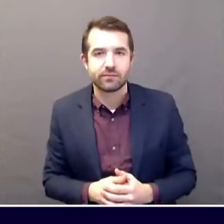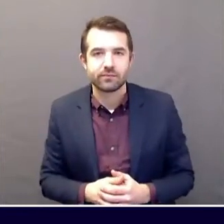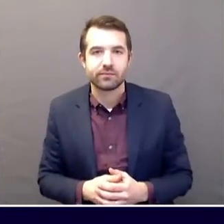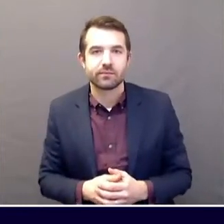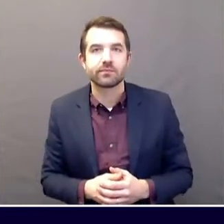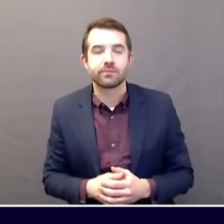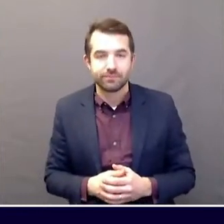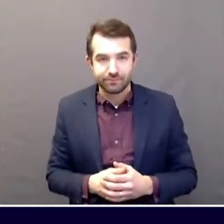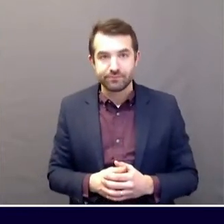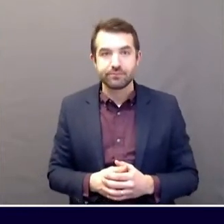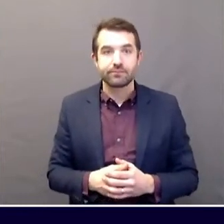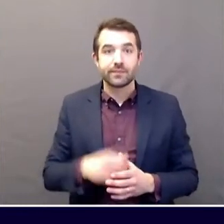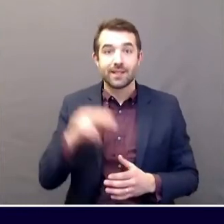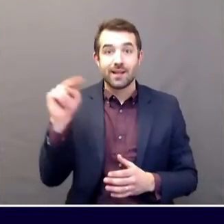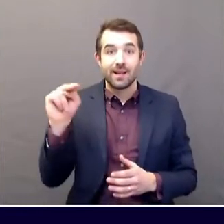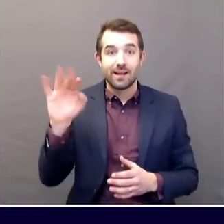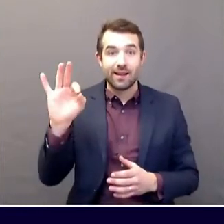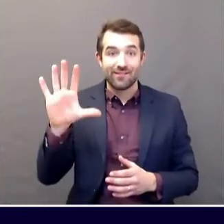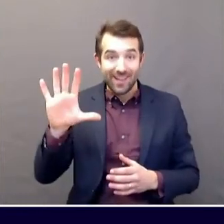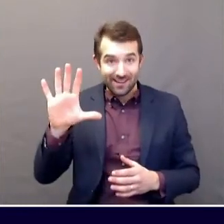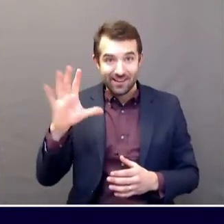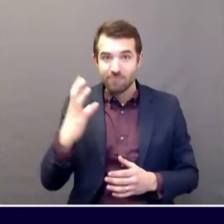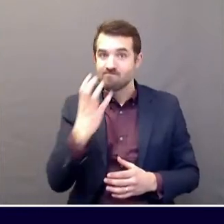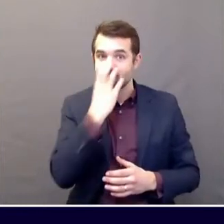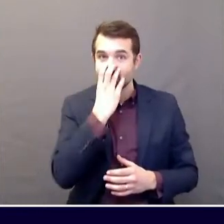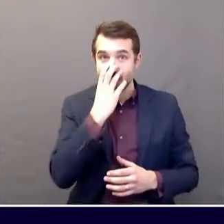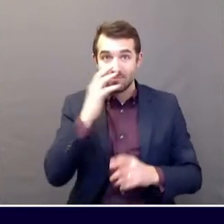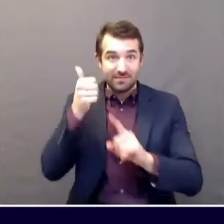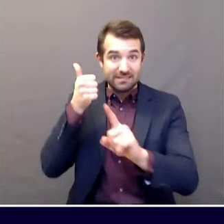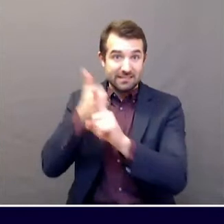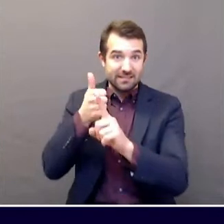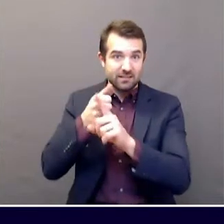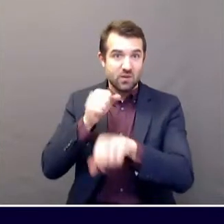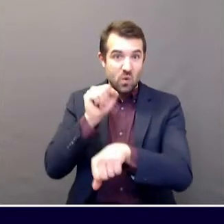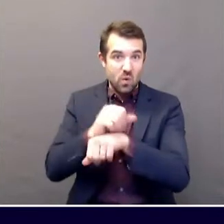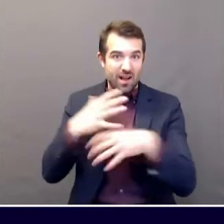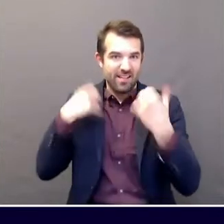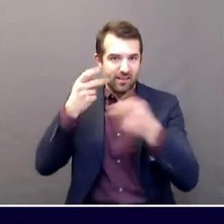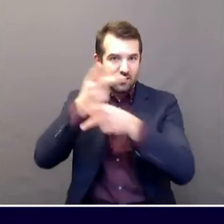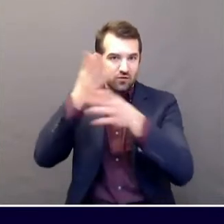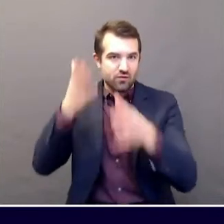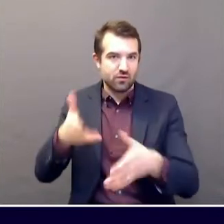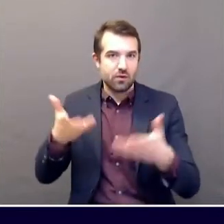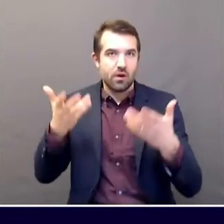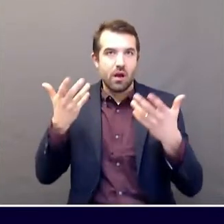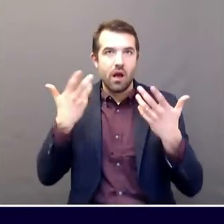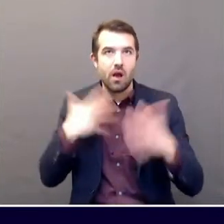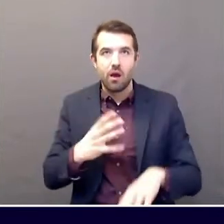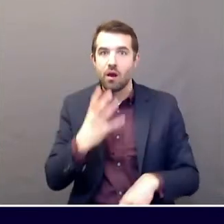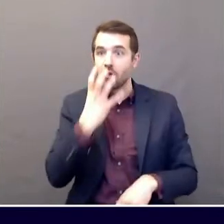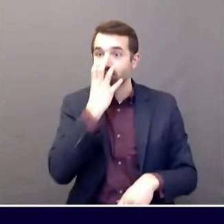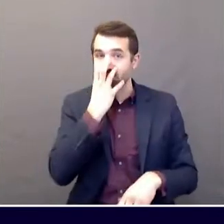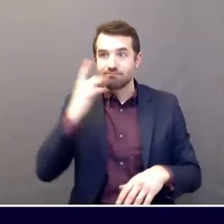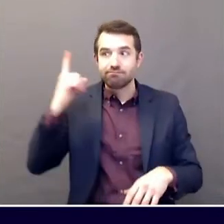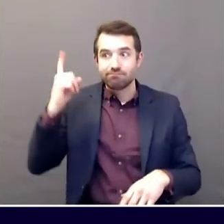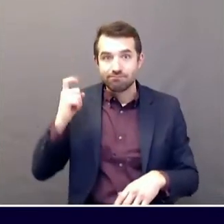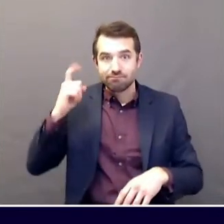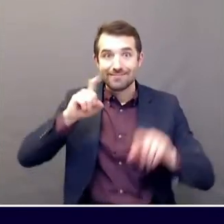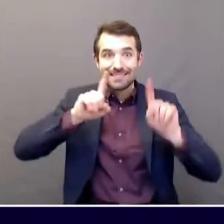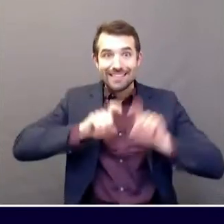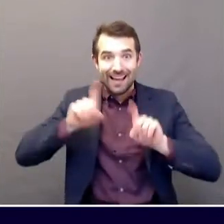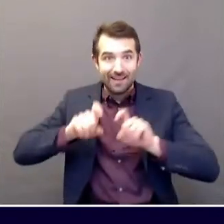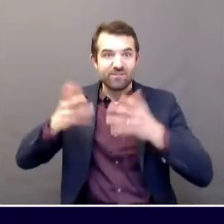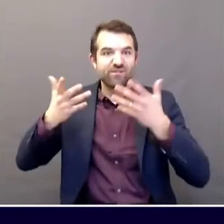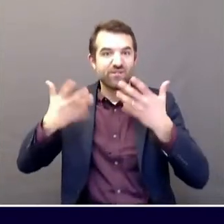And unless you are a healthcare worker and unless you have gone through the fit testing process, there is no need to wear an